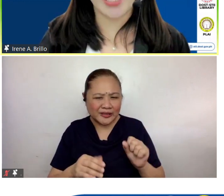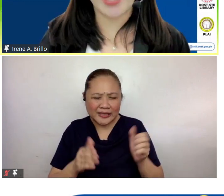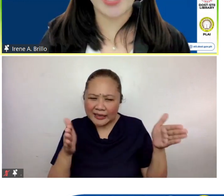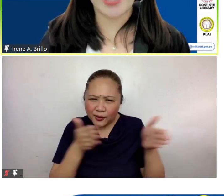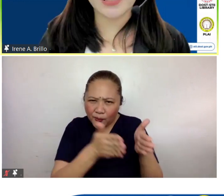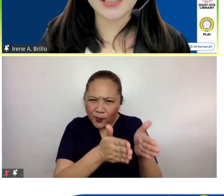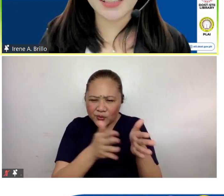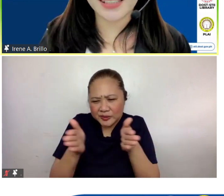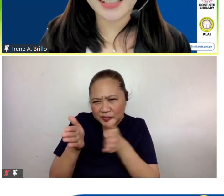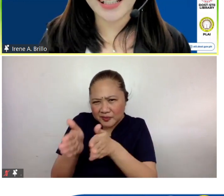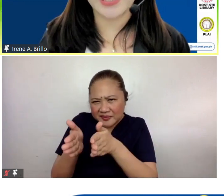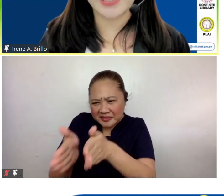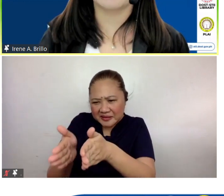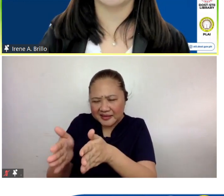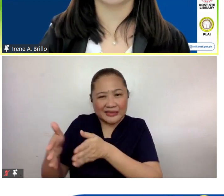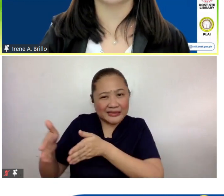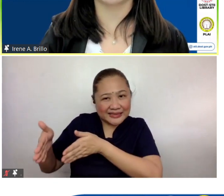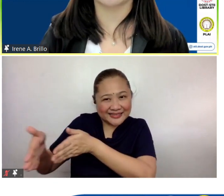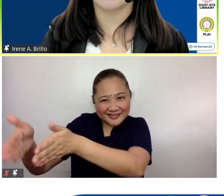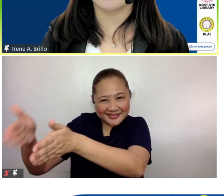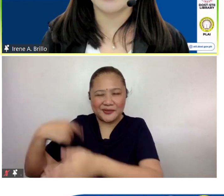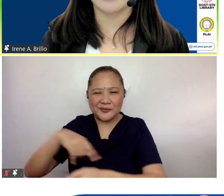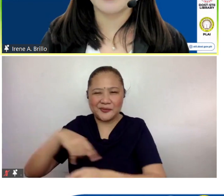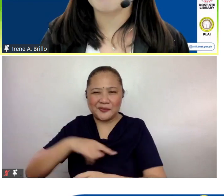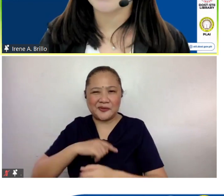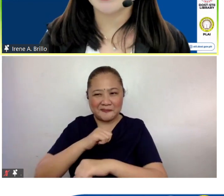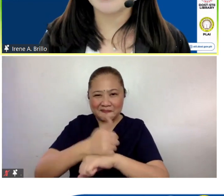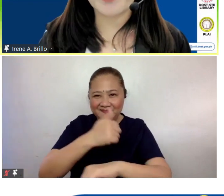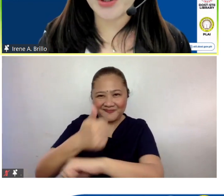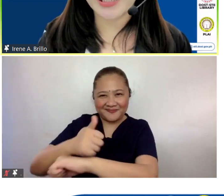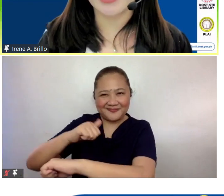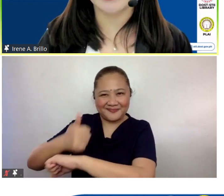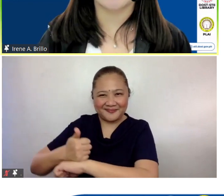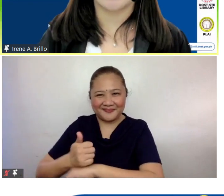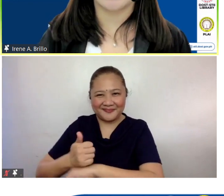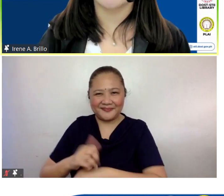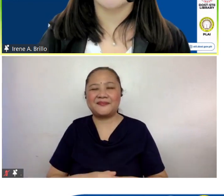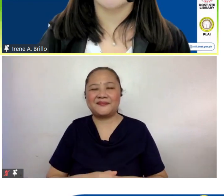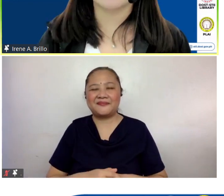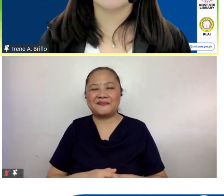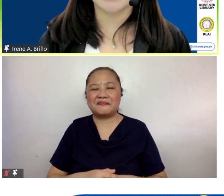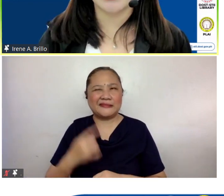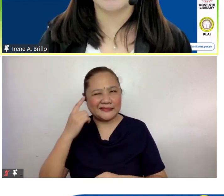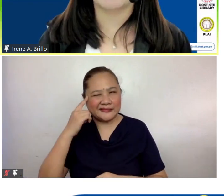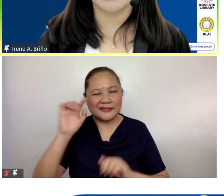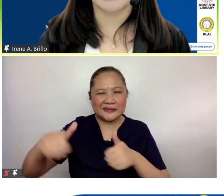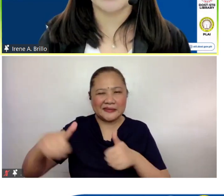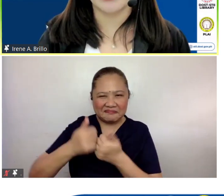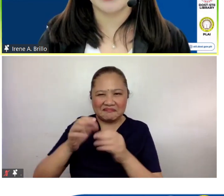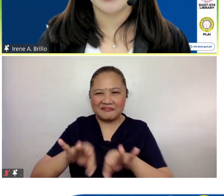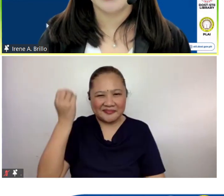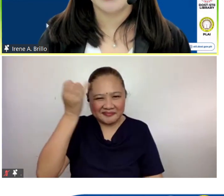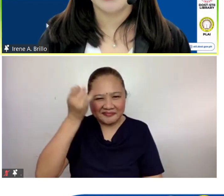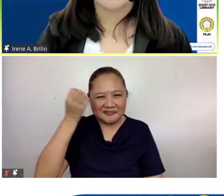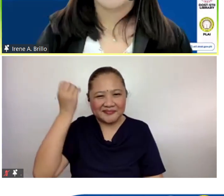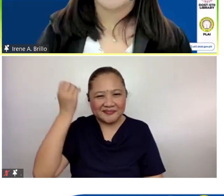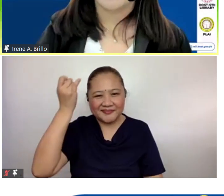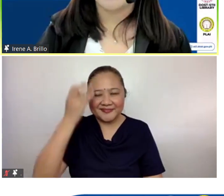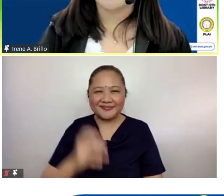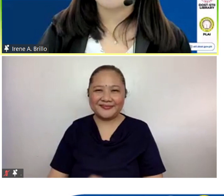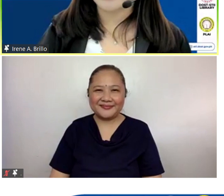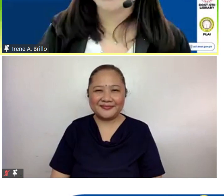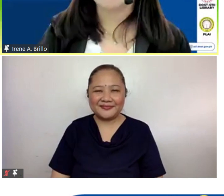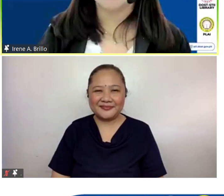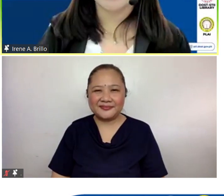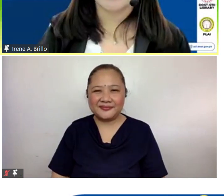we have built? Ayan po. So those are important challenges that we need to ponder on.